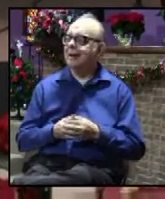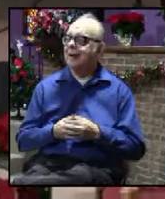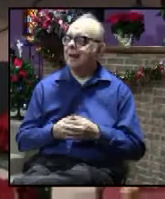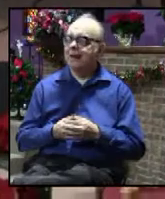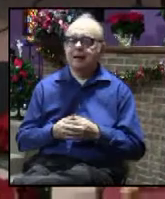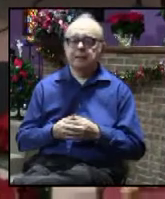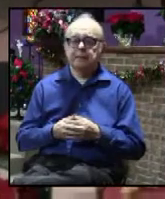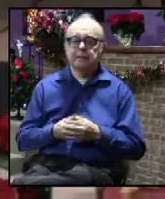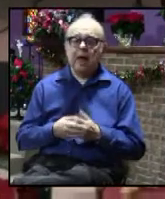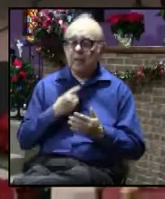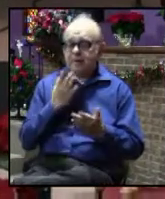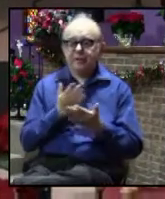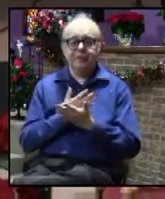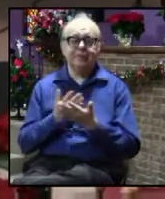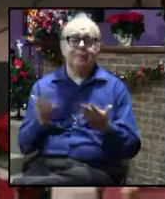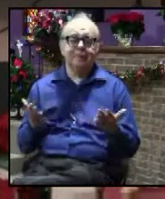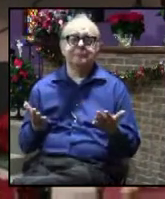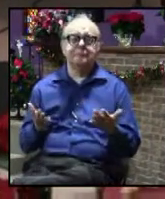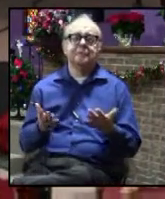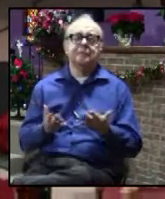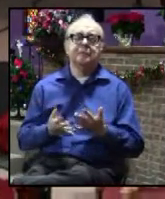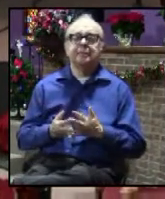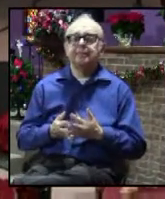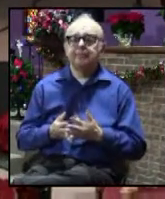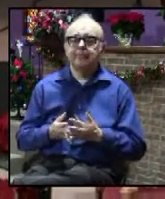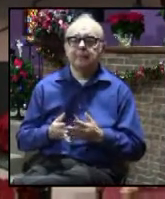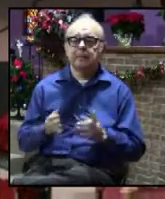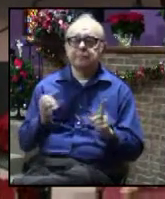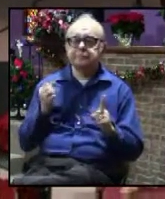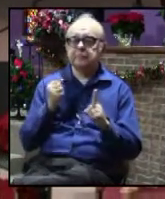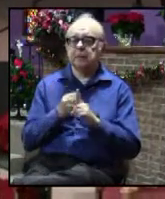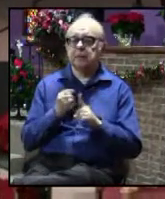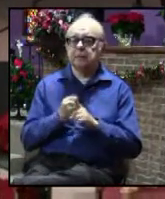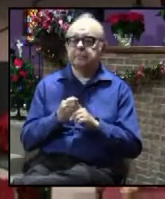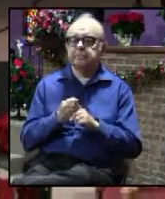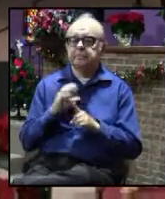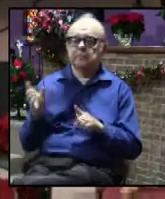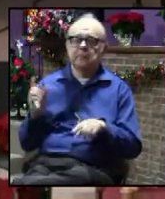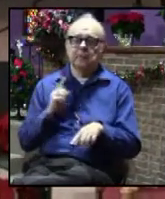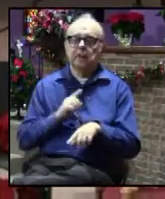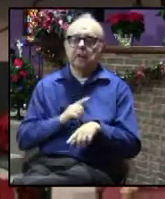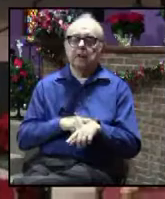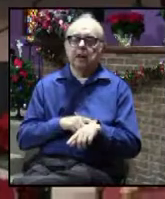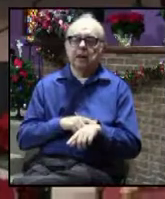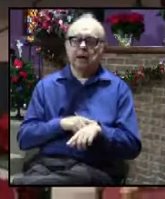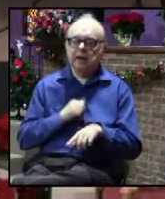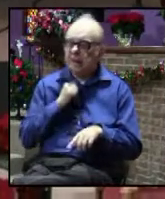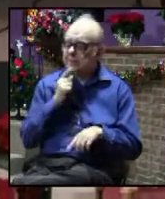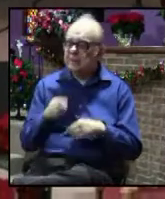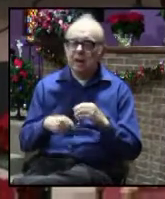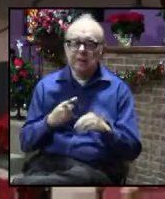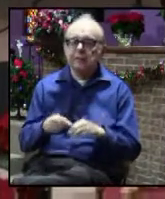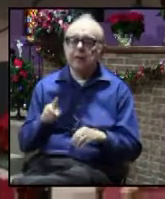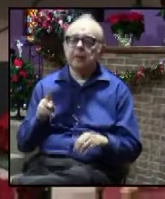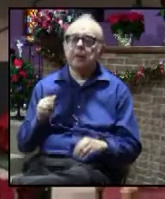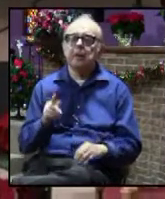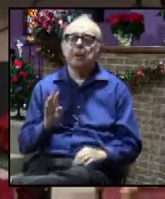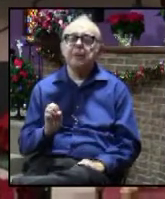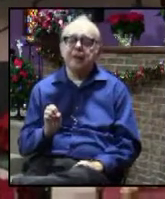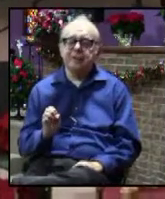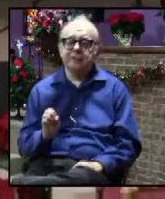But can I tell you something? The rhythm of Christmas is not about a pace.